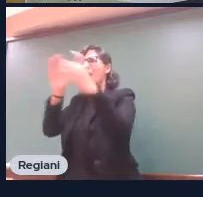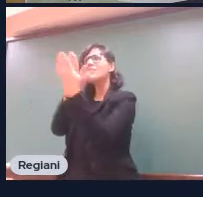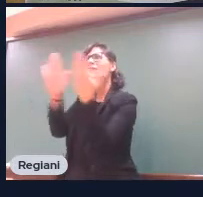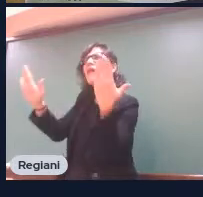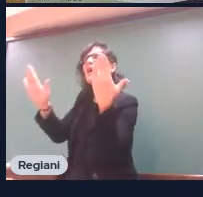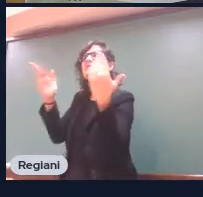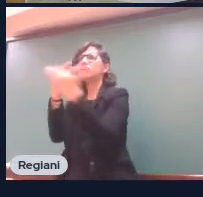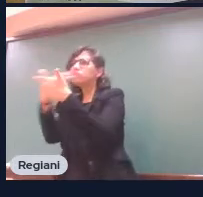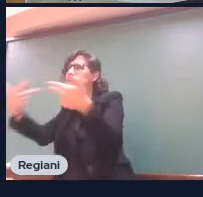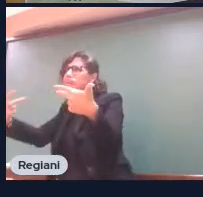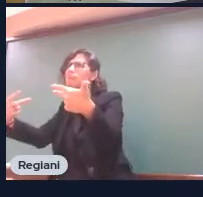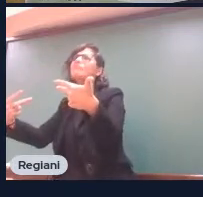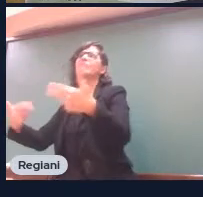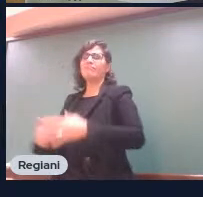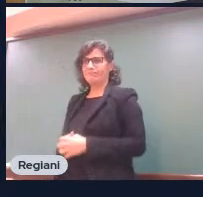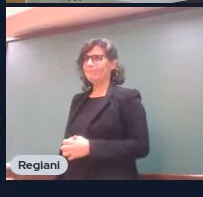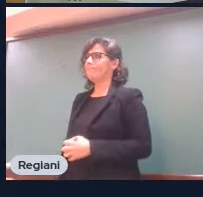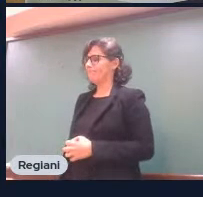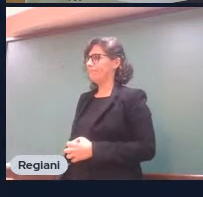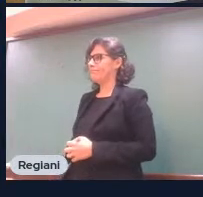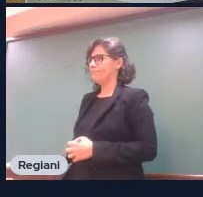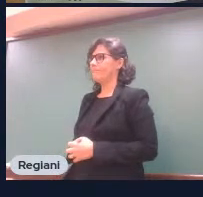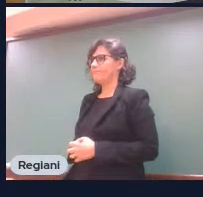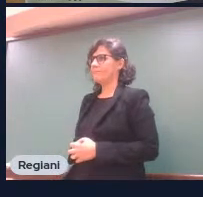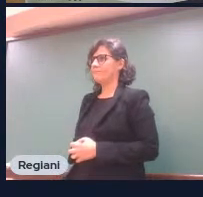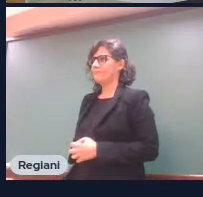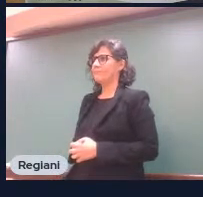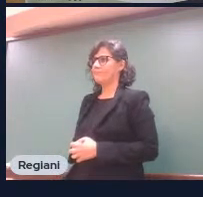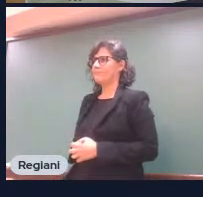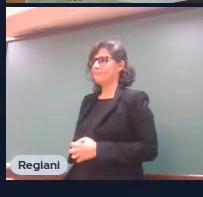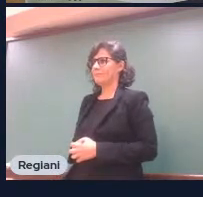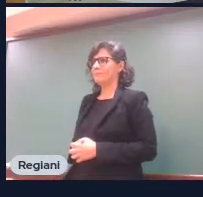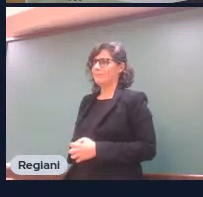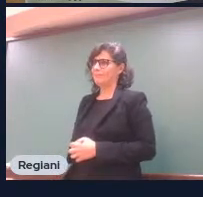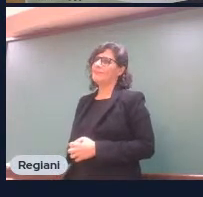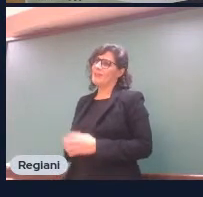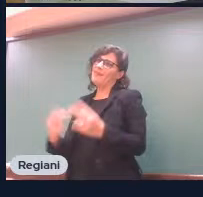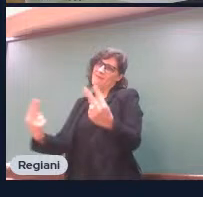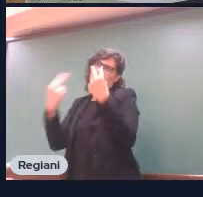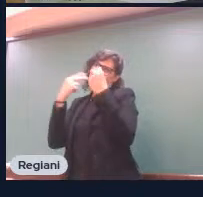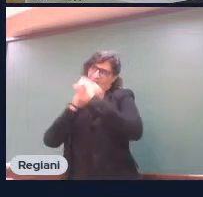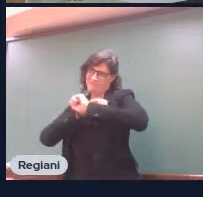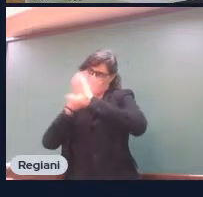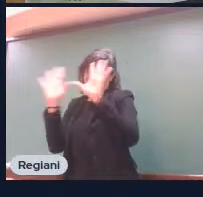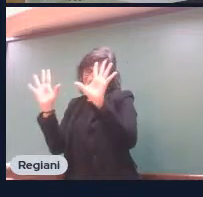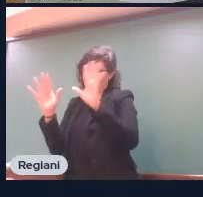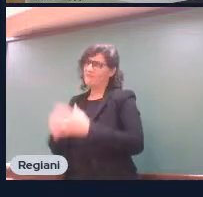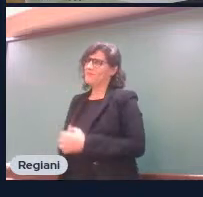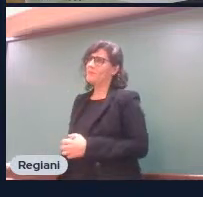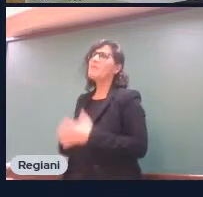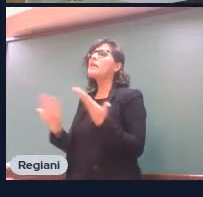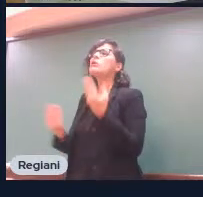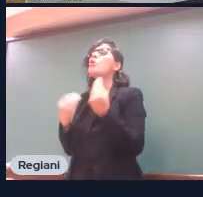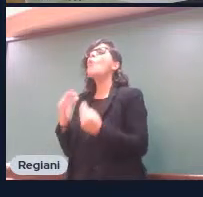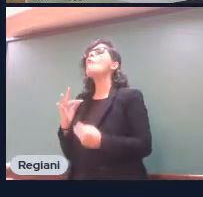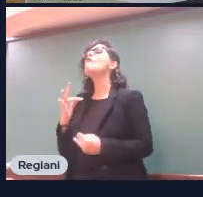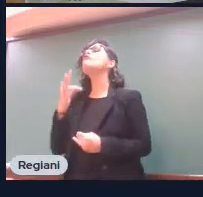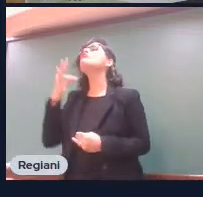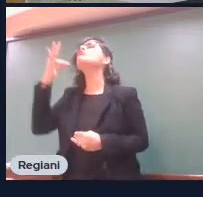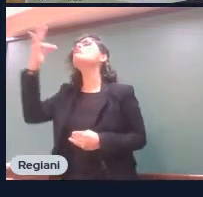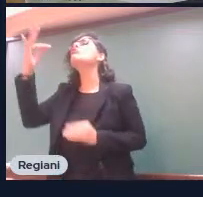It has been signed, everyone understood. So briefly, the future of the dictionary, the future of